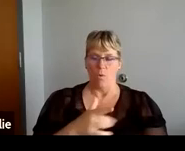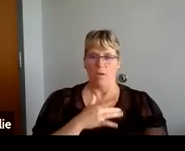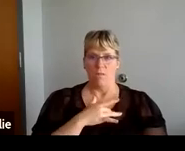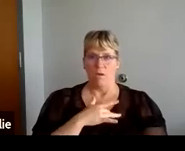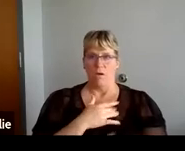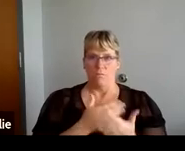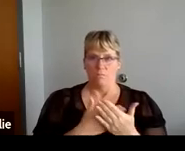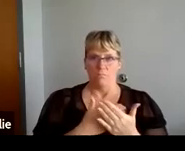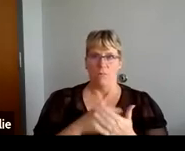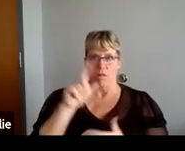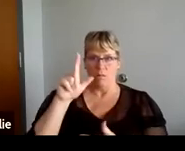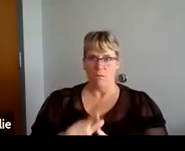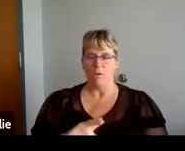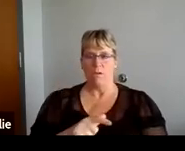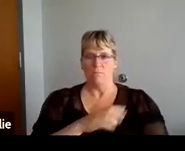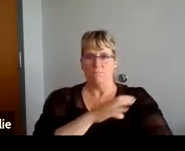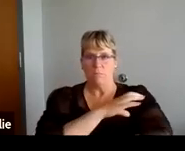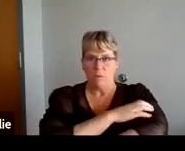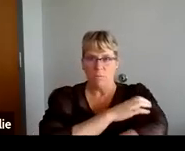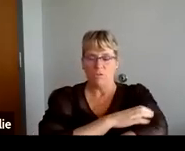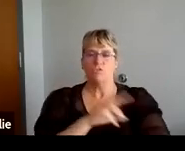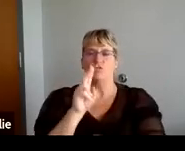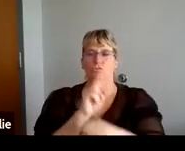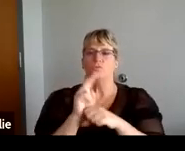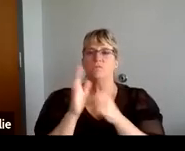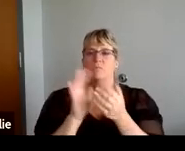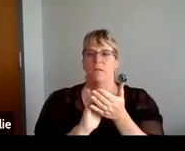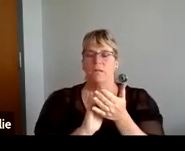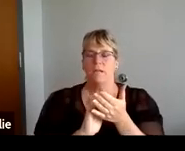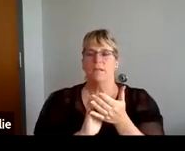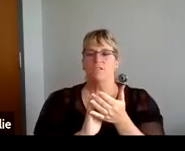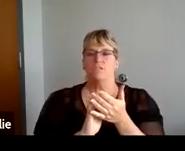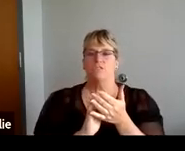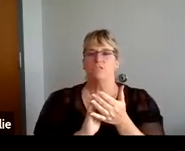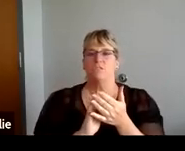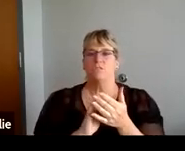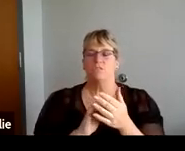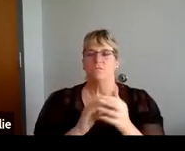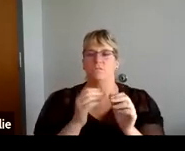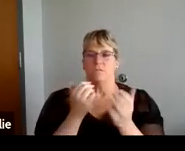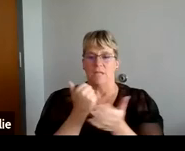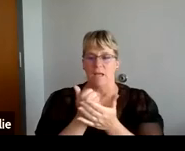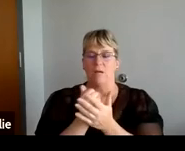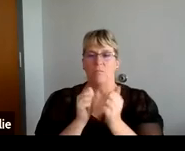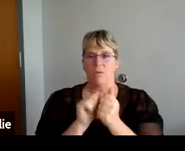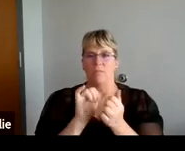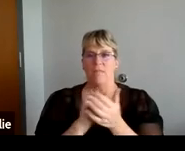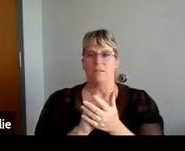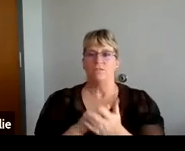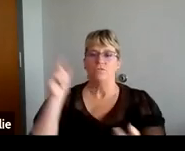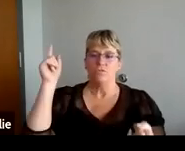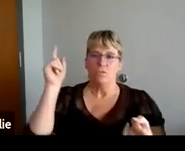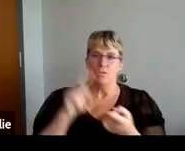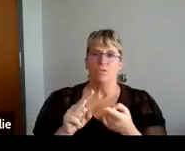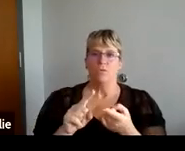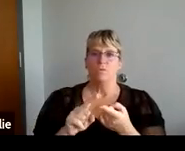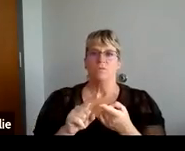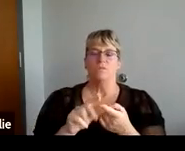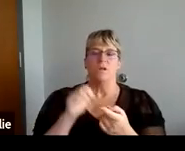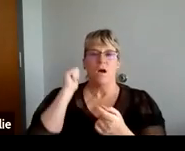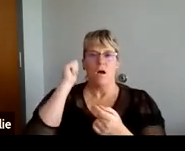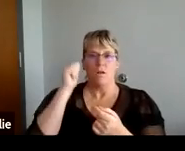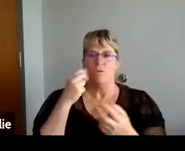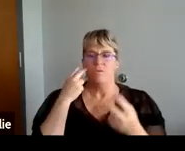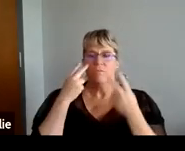blood pressure, using medications like blood pressure, antihypertensives to do that, reducing the auditory, visual,